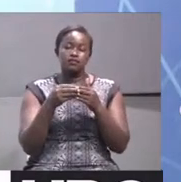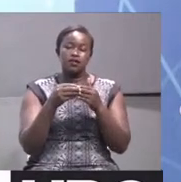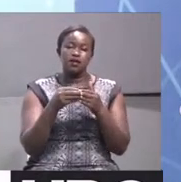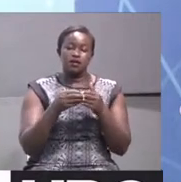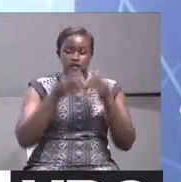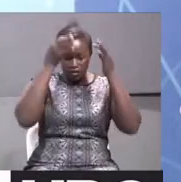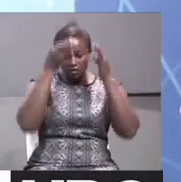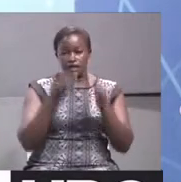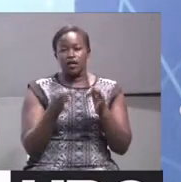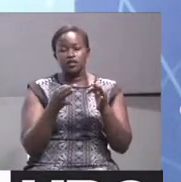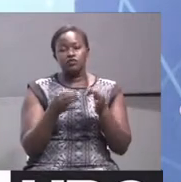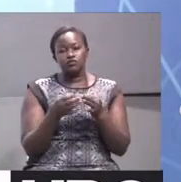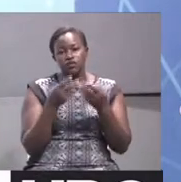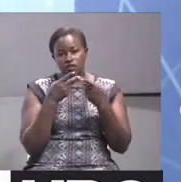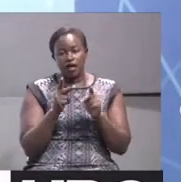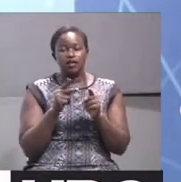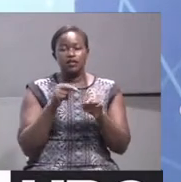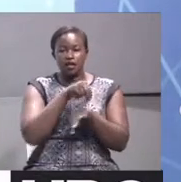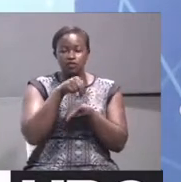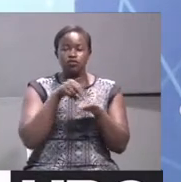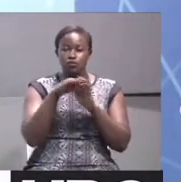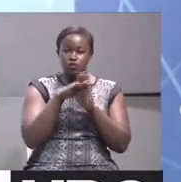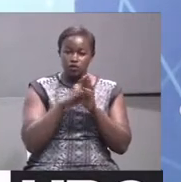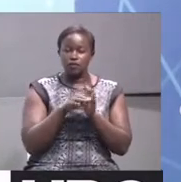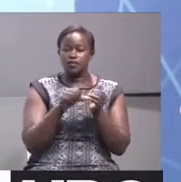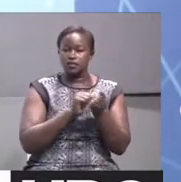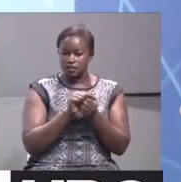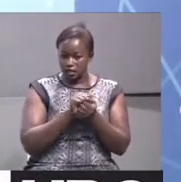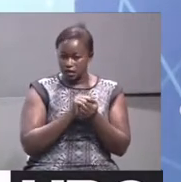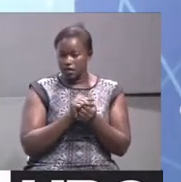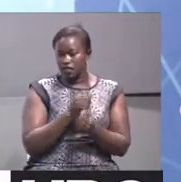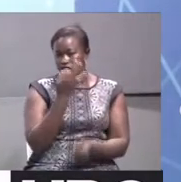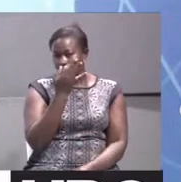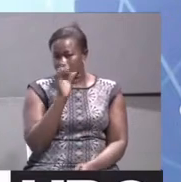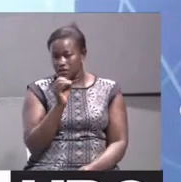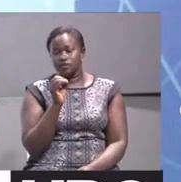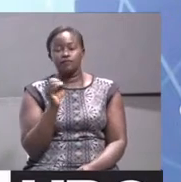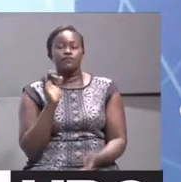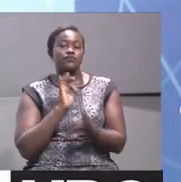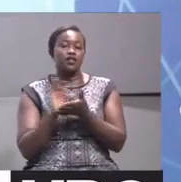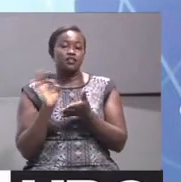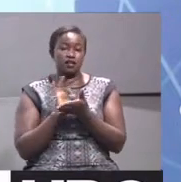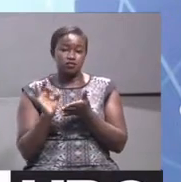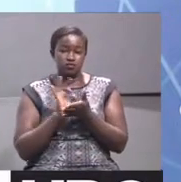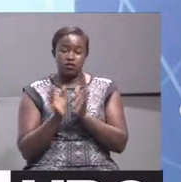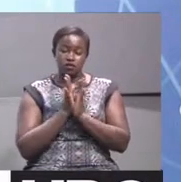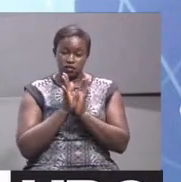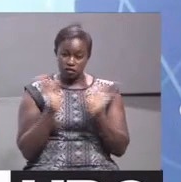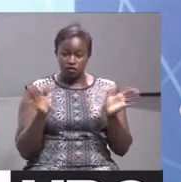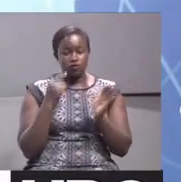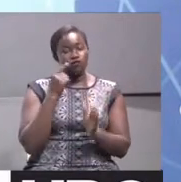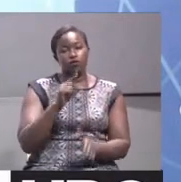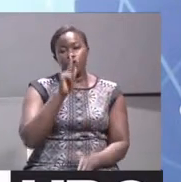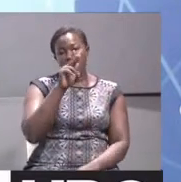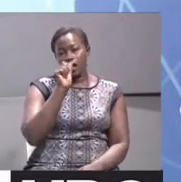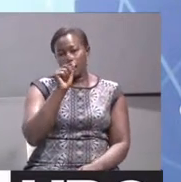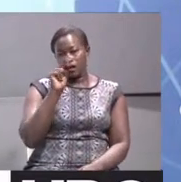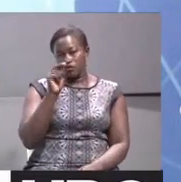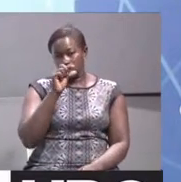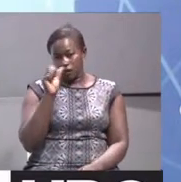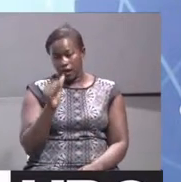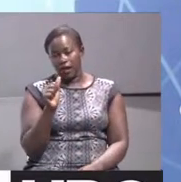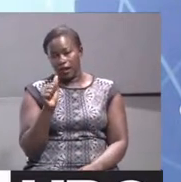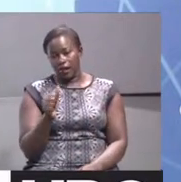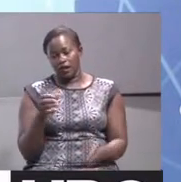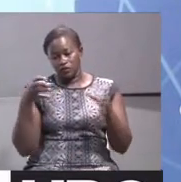the national program on Saturday, March the 30th. The Secretary General of the Katonga FDC faction, Harold